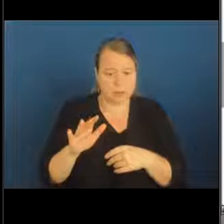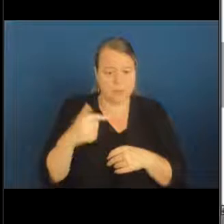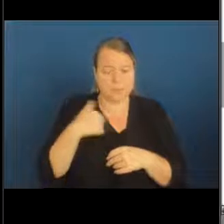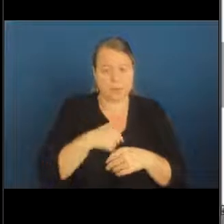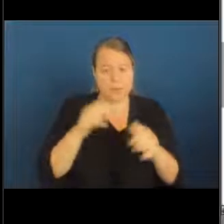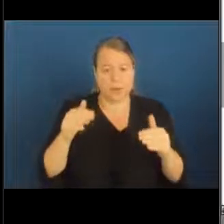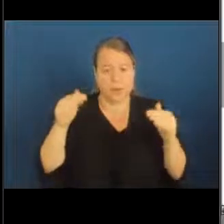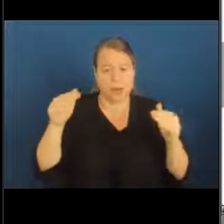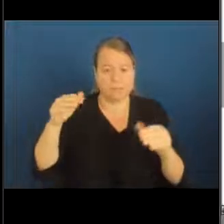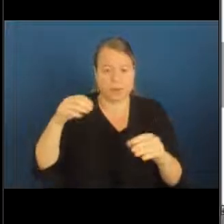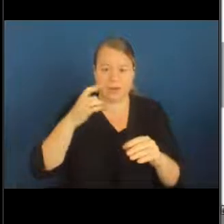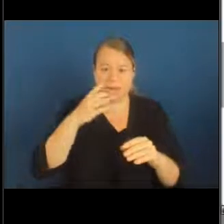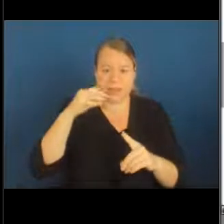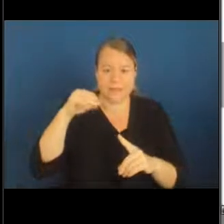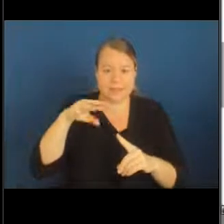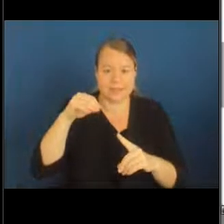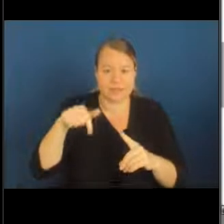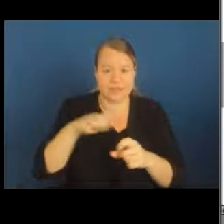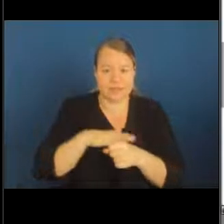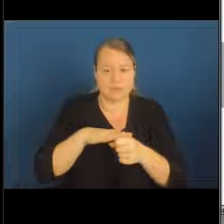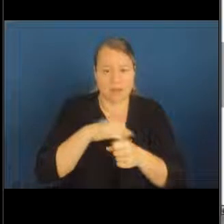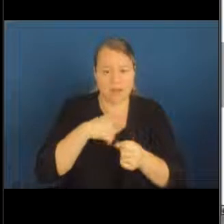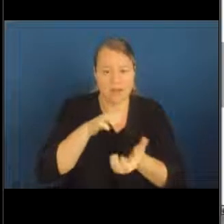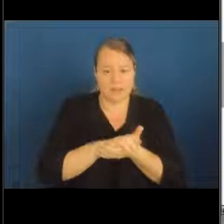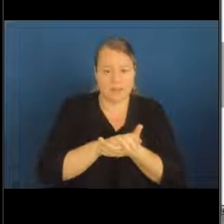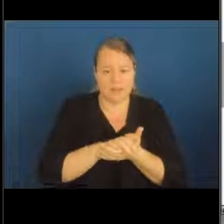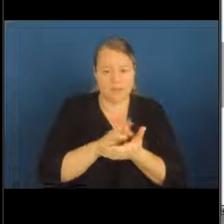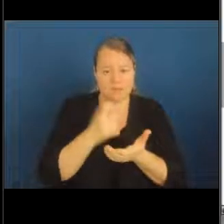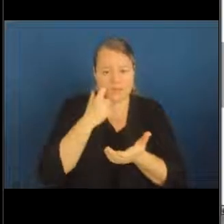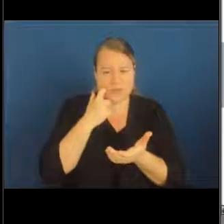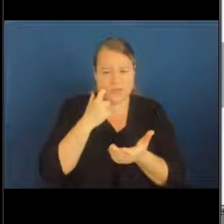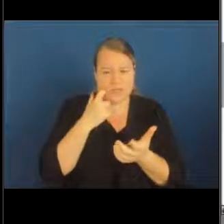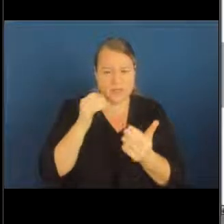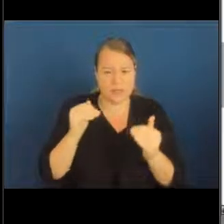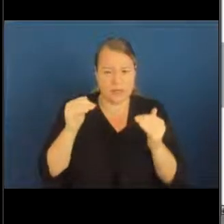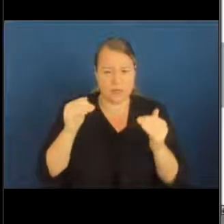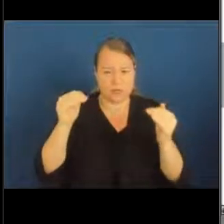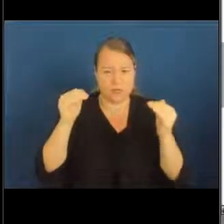upgrading the signals at this location. I believe they were recently upgraded as well.